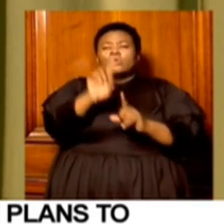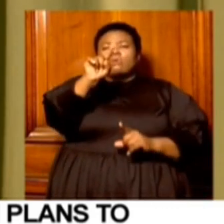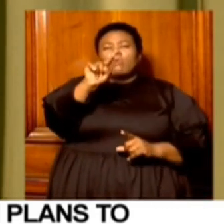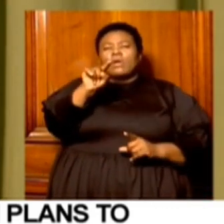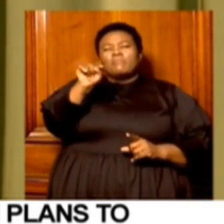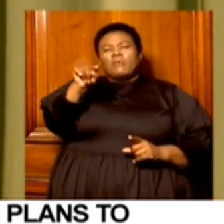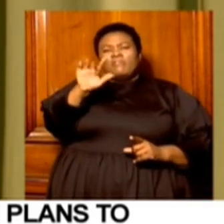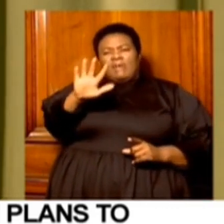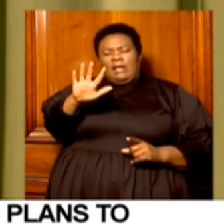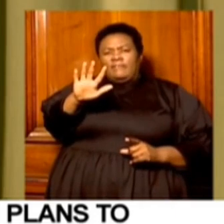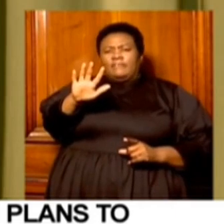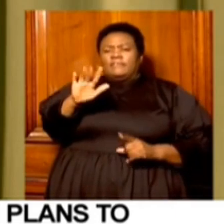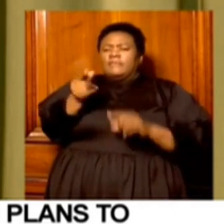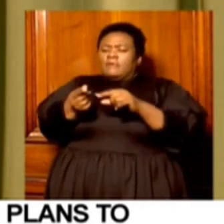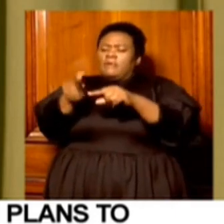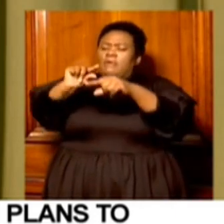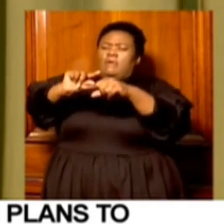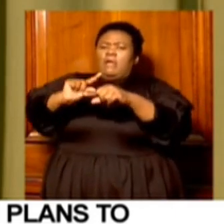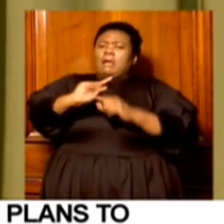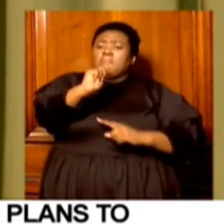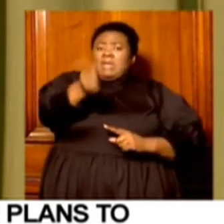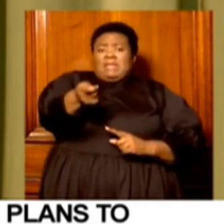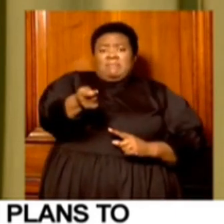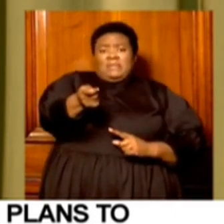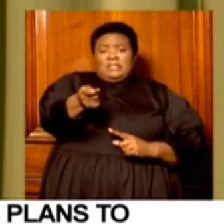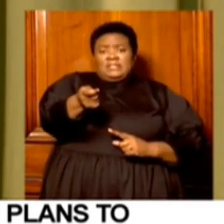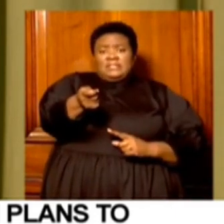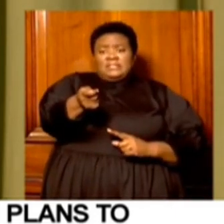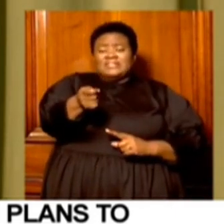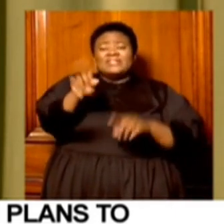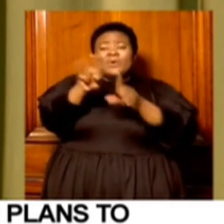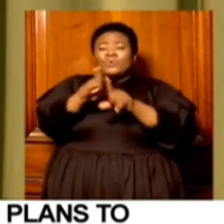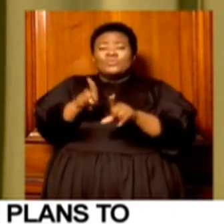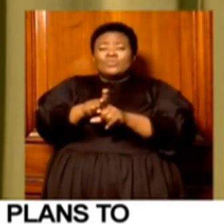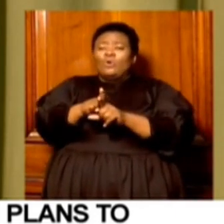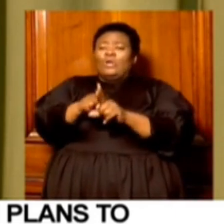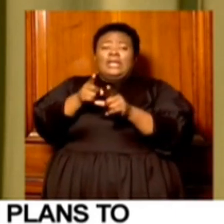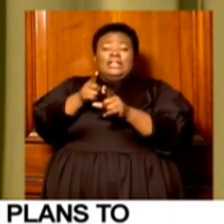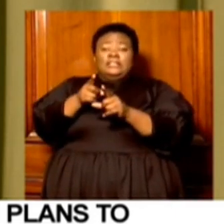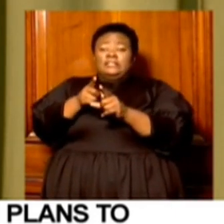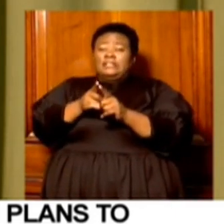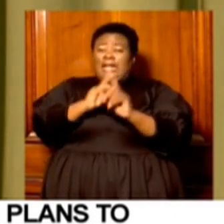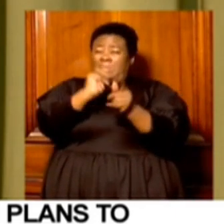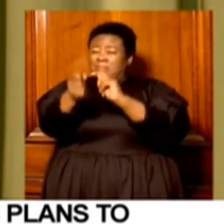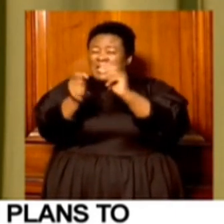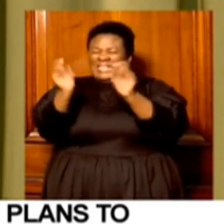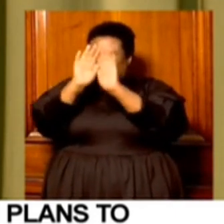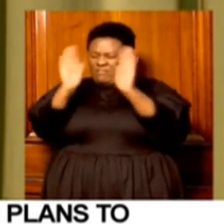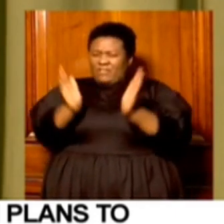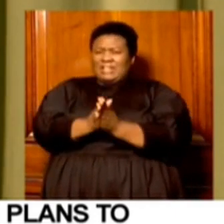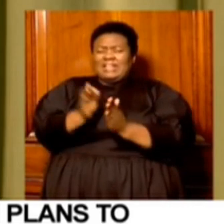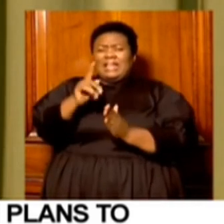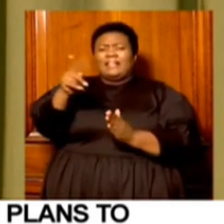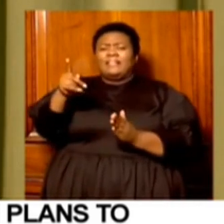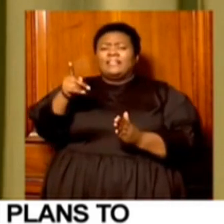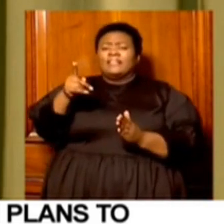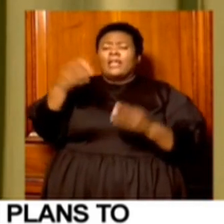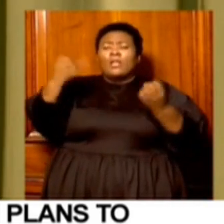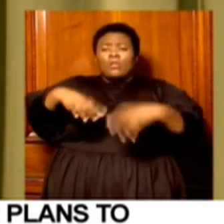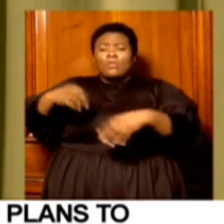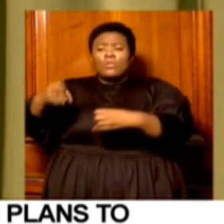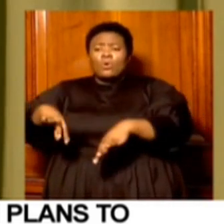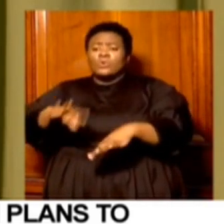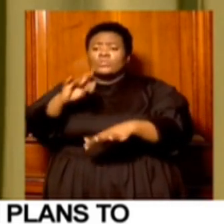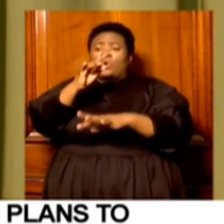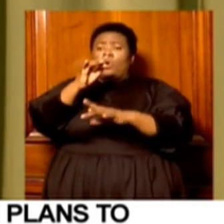payment we are going to give to the taxi industry does not address compensation or loss or loan that they can go to